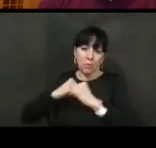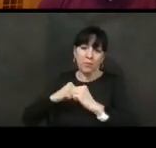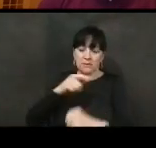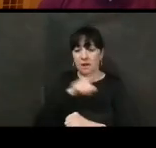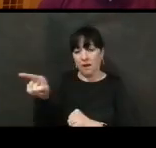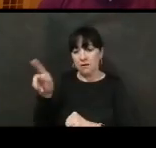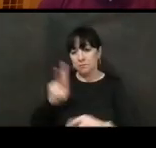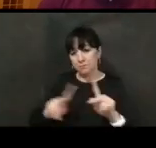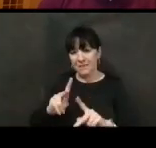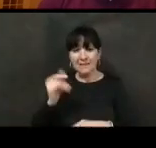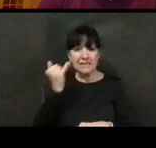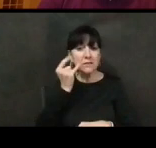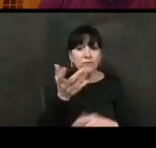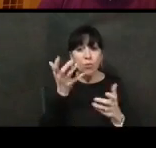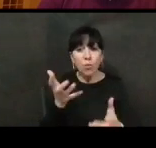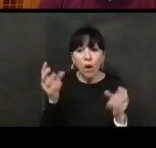visit